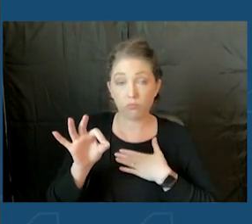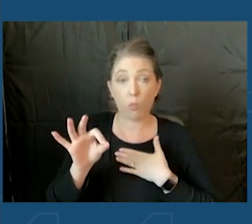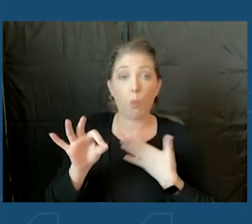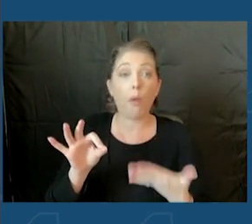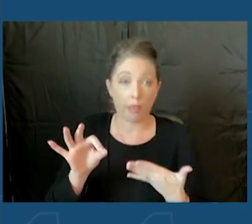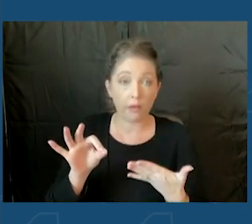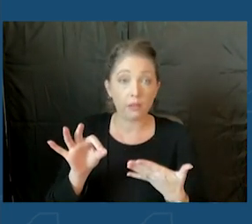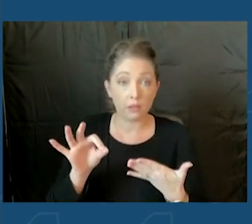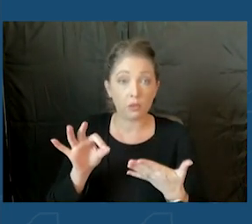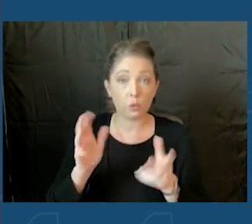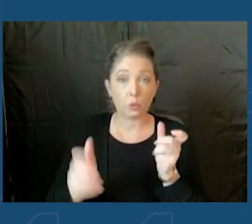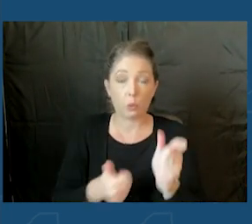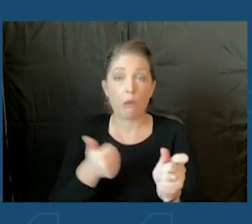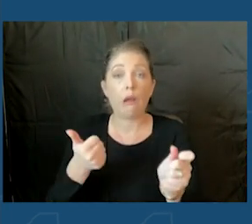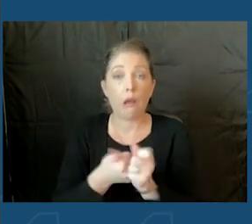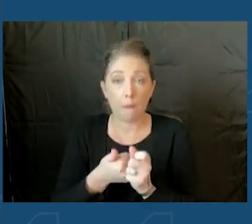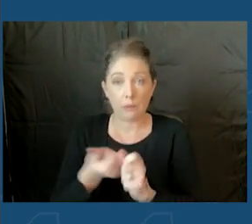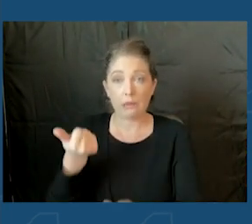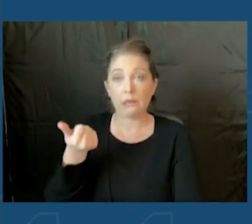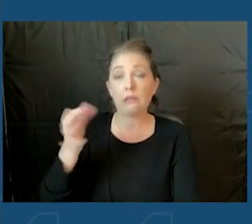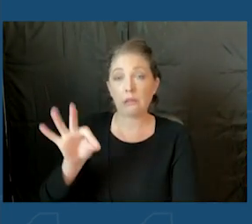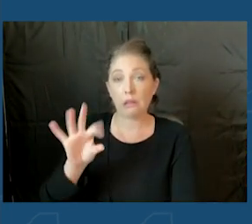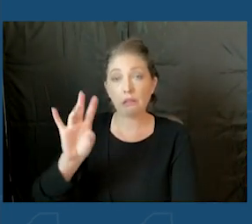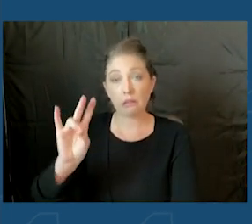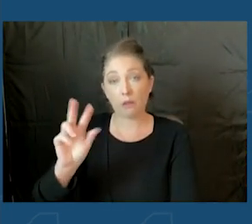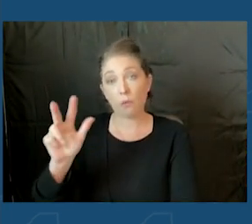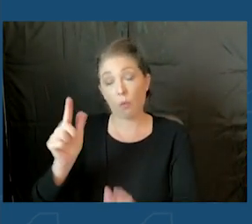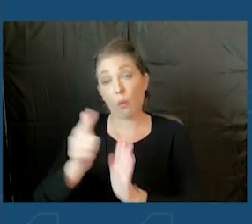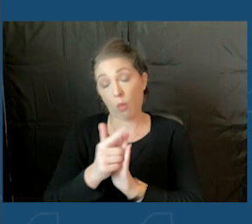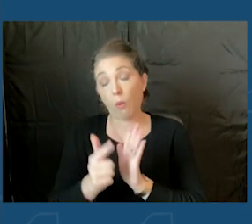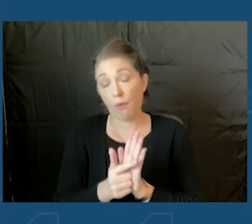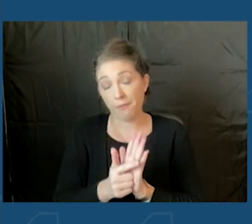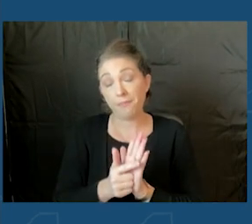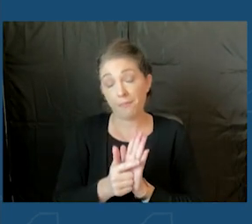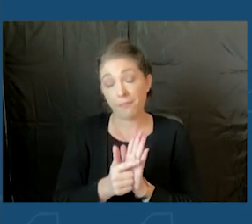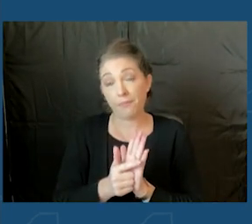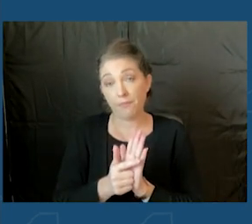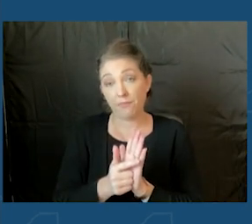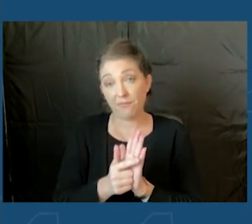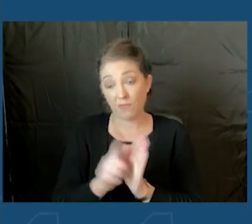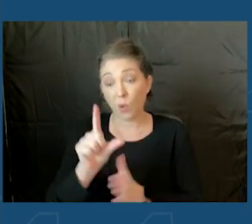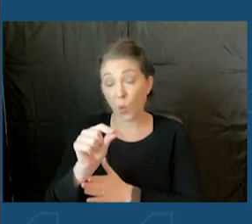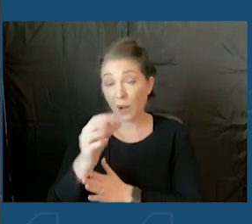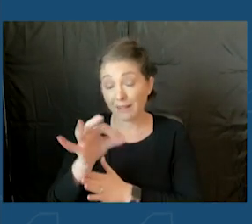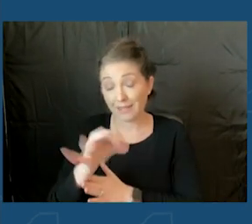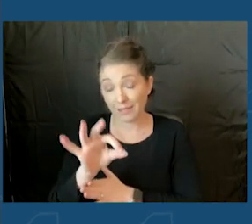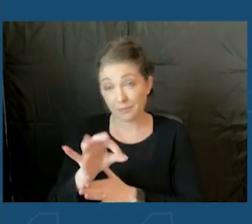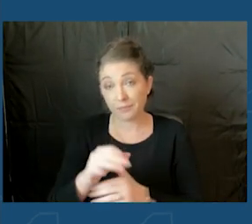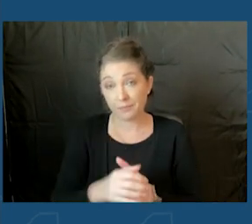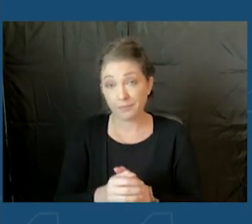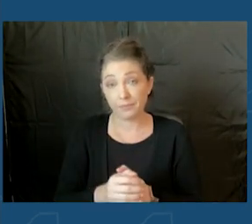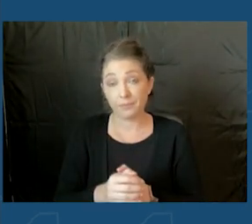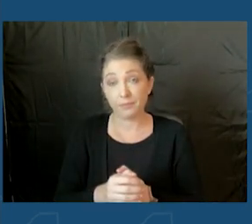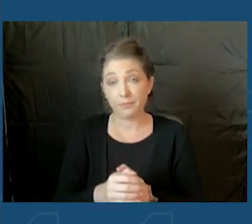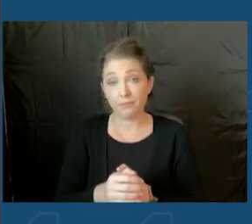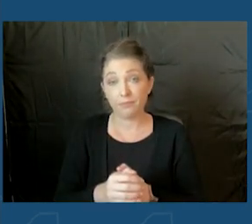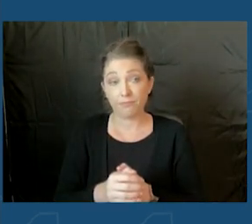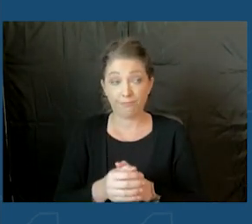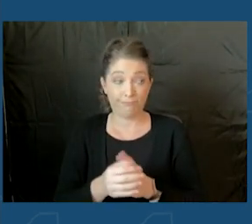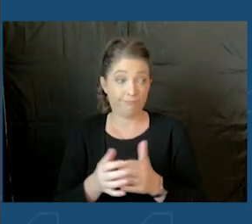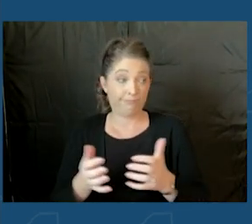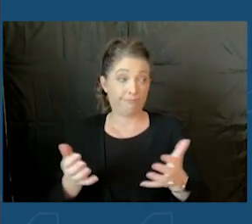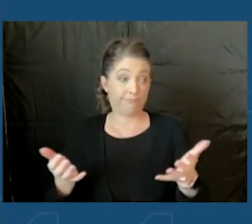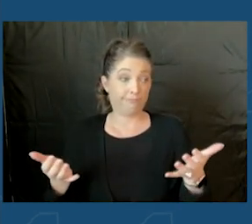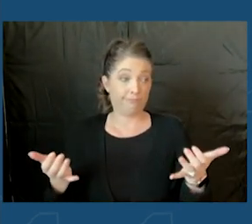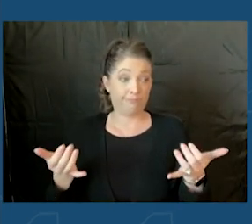codify a 1973 law in 2019. And here we are